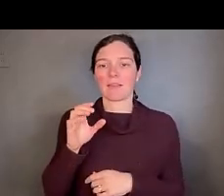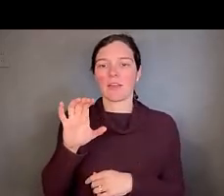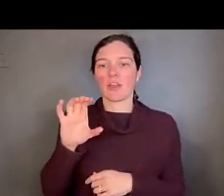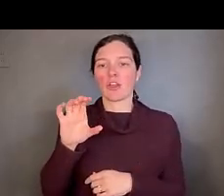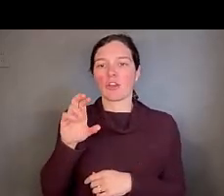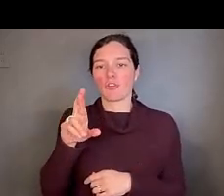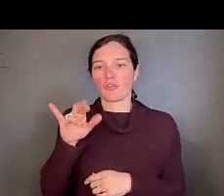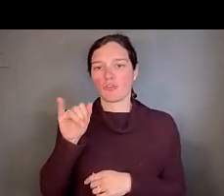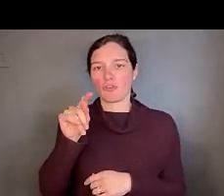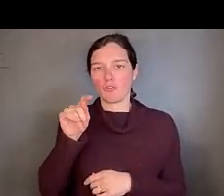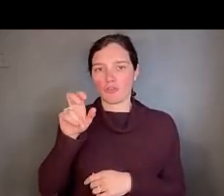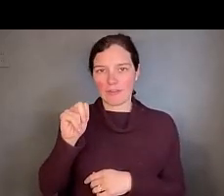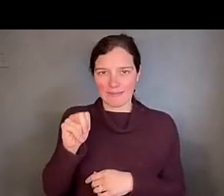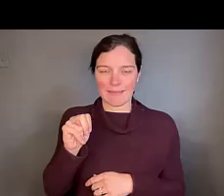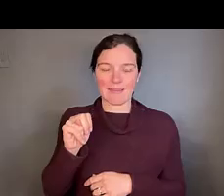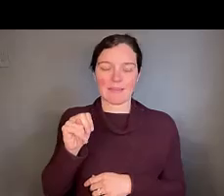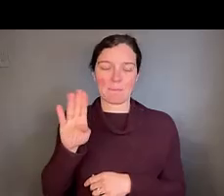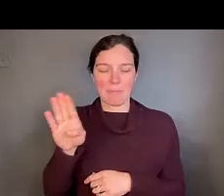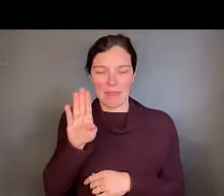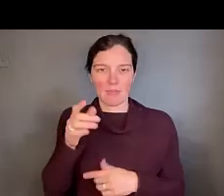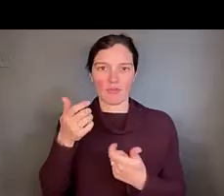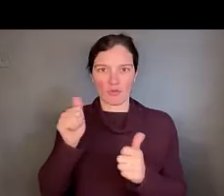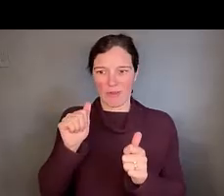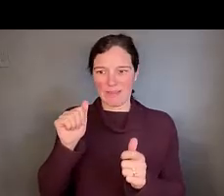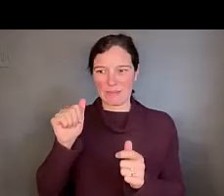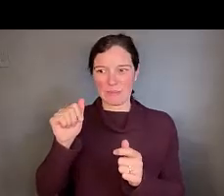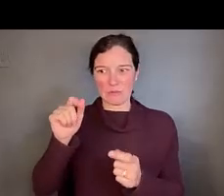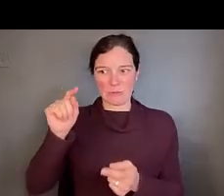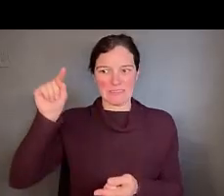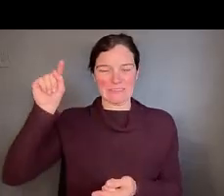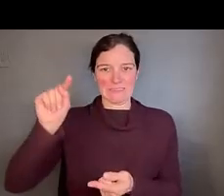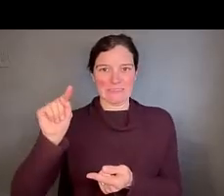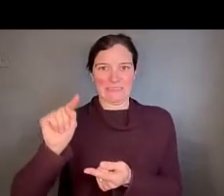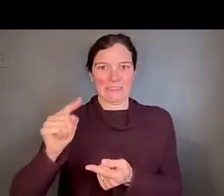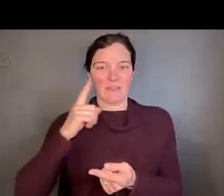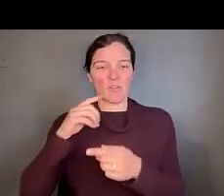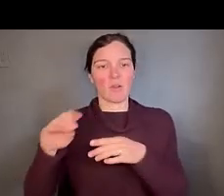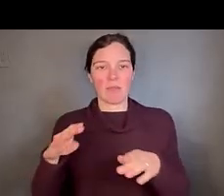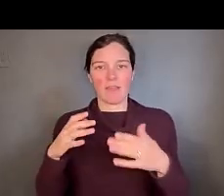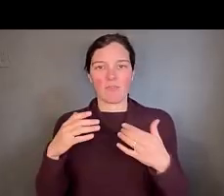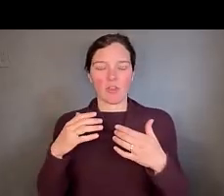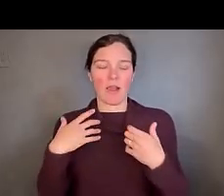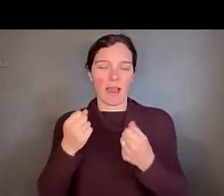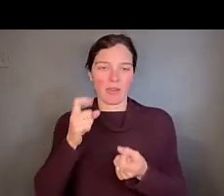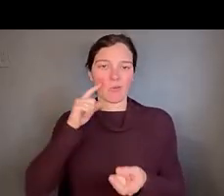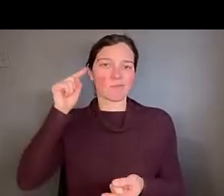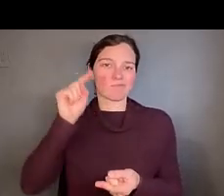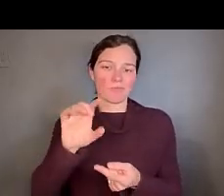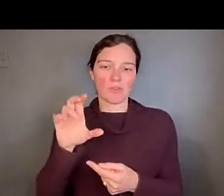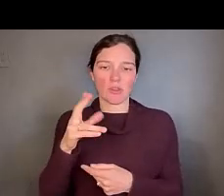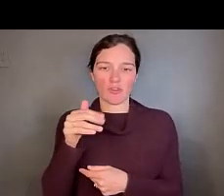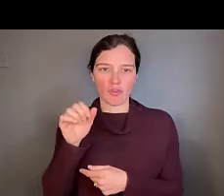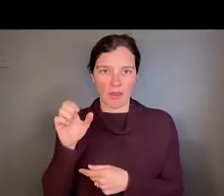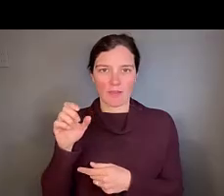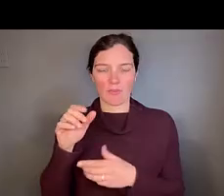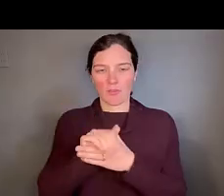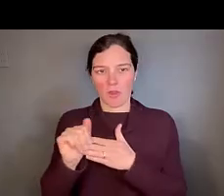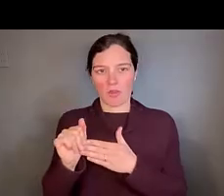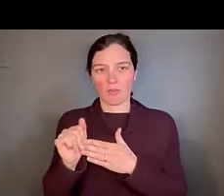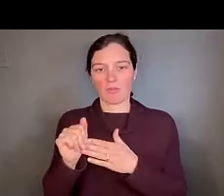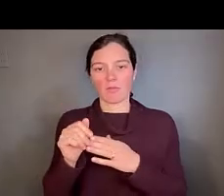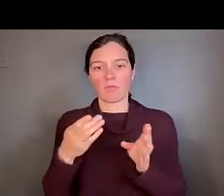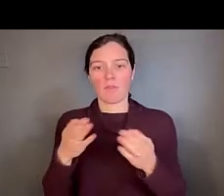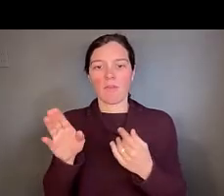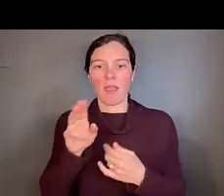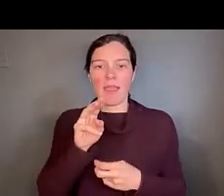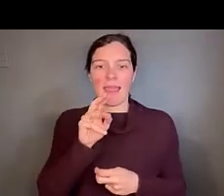our behavioral health initiatives, tries to get that trend under behavioral health better, it will relieve some of the pressure on our Chase dollars. As we move